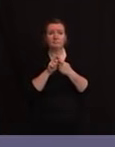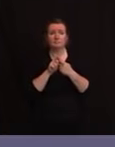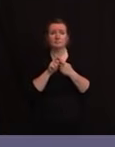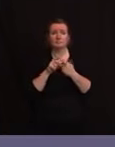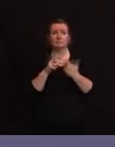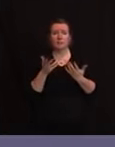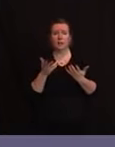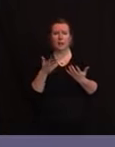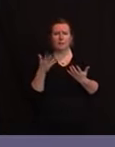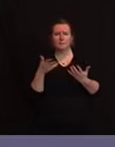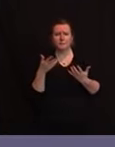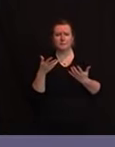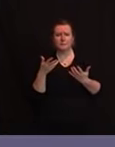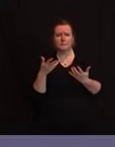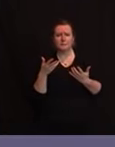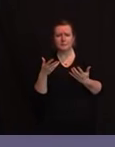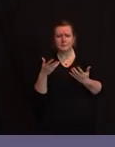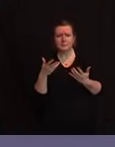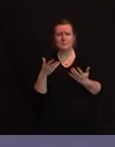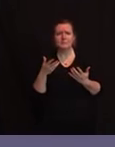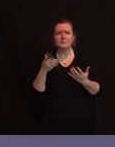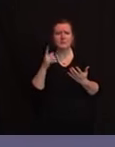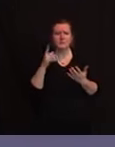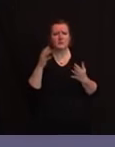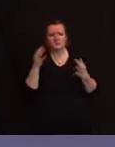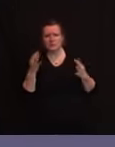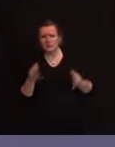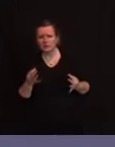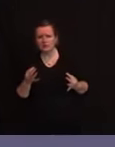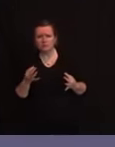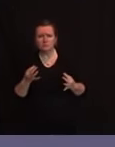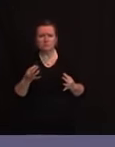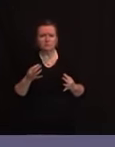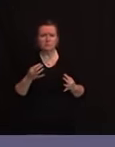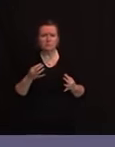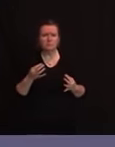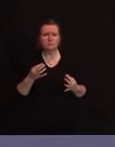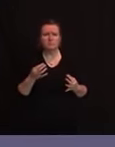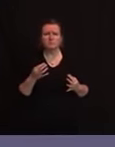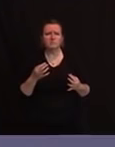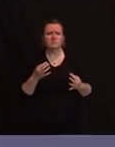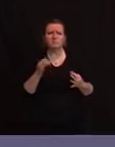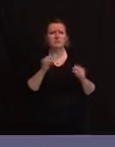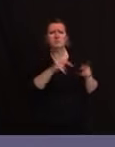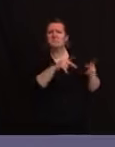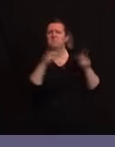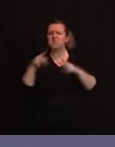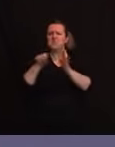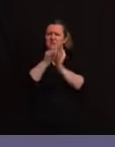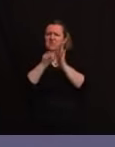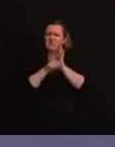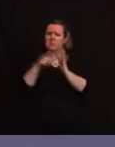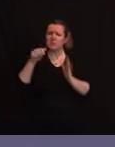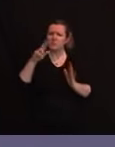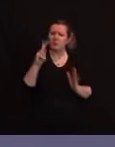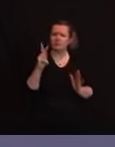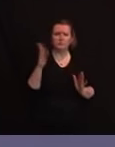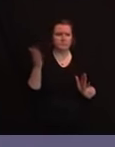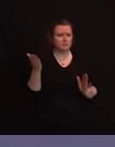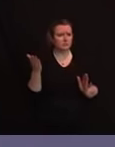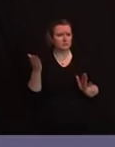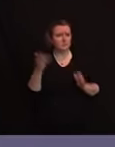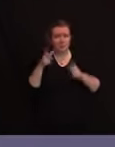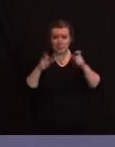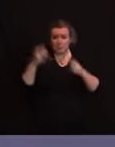moment that we'll look at, but I go back to the state park comment I made earlier when we had such an overwhelming amount of evidence that people